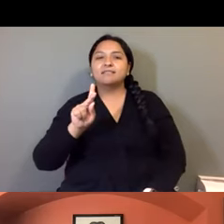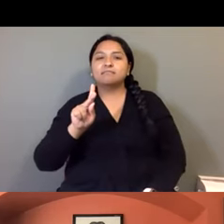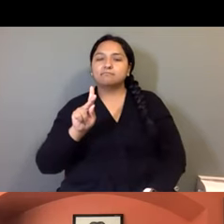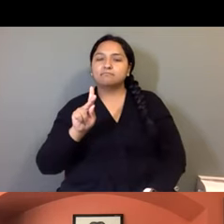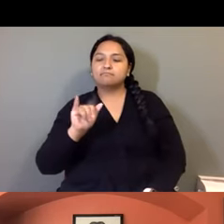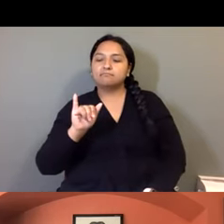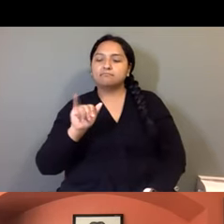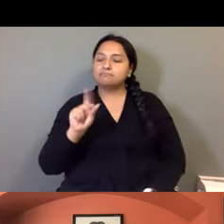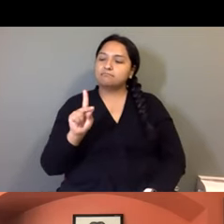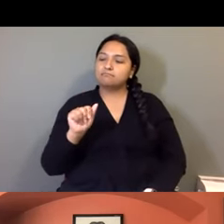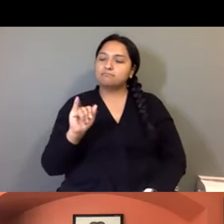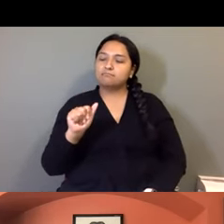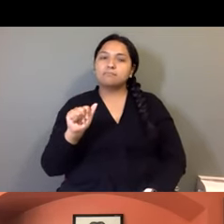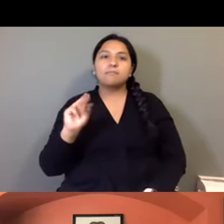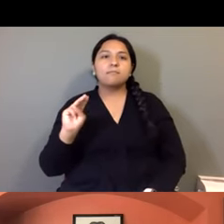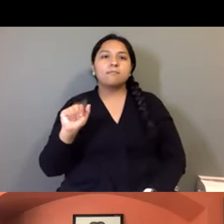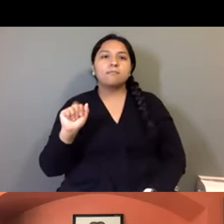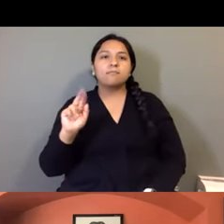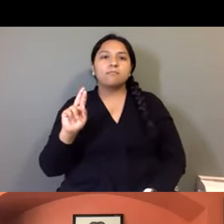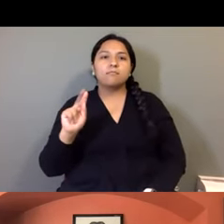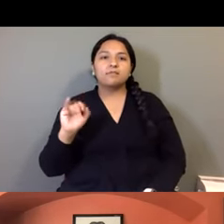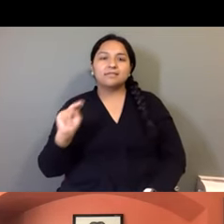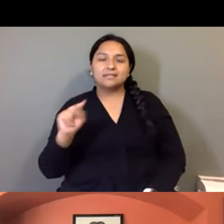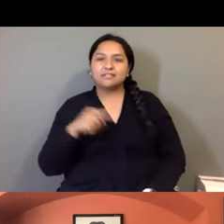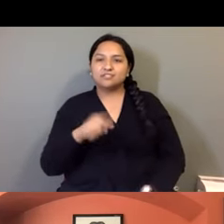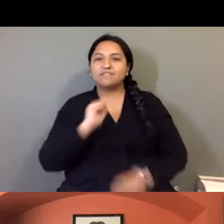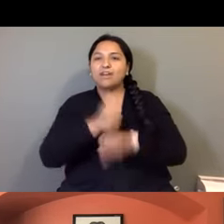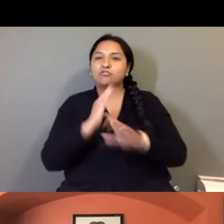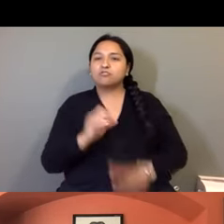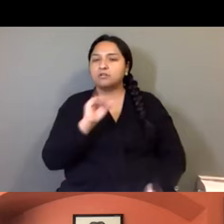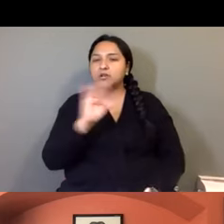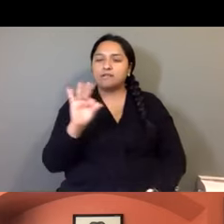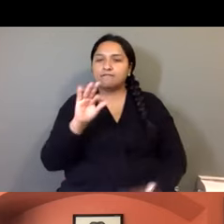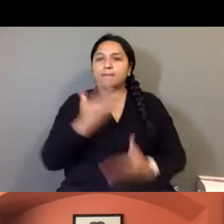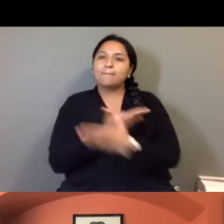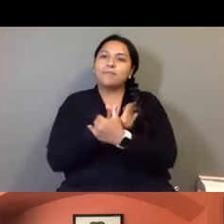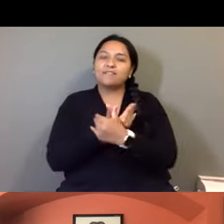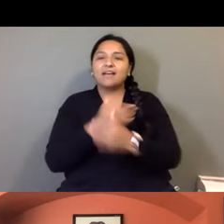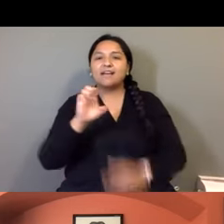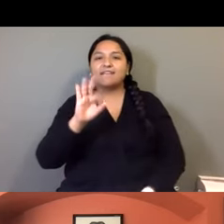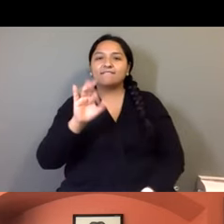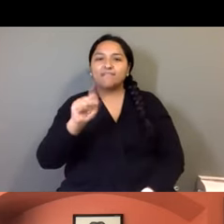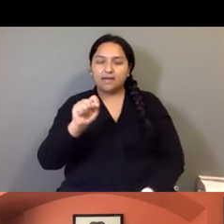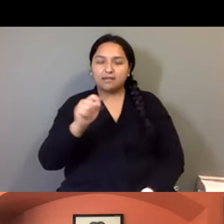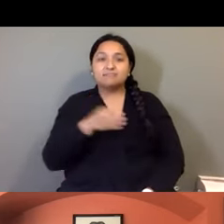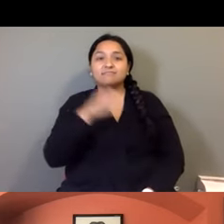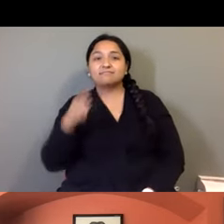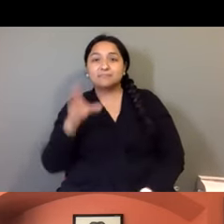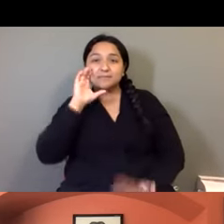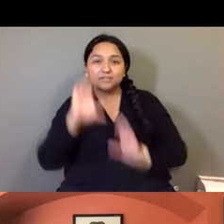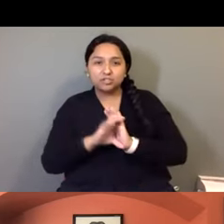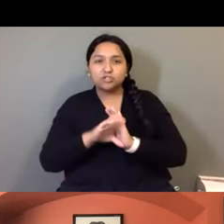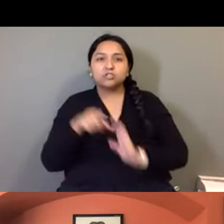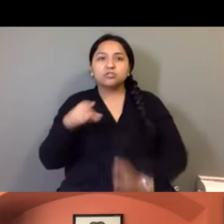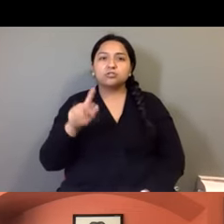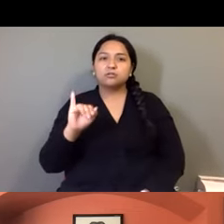founder of the Butterfly Effect. Next to Kaya is Isha Clark, who is one of the co-founders of Youth